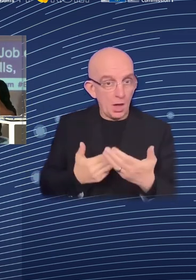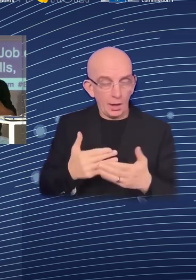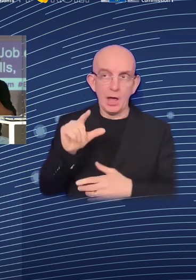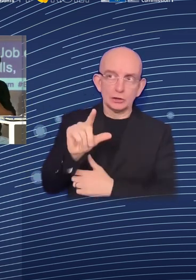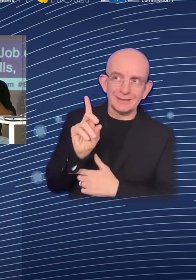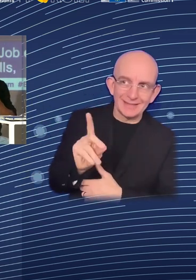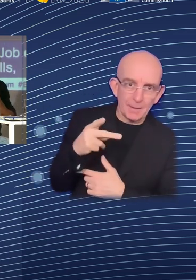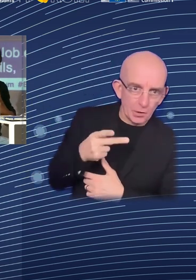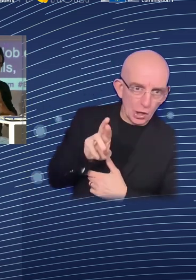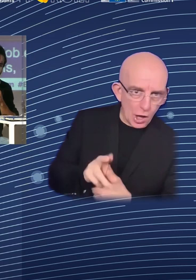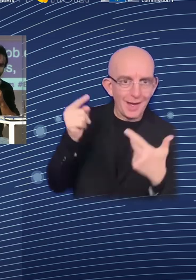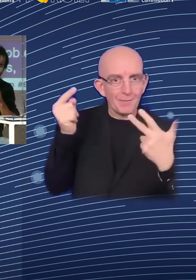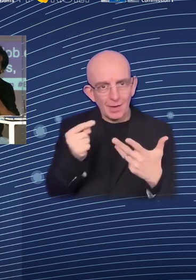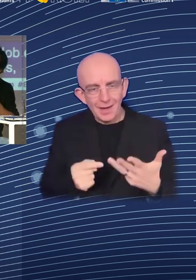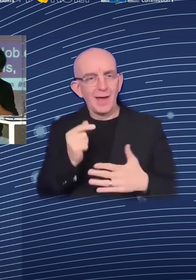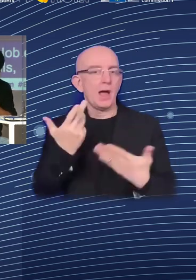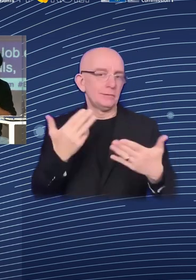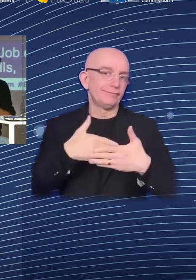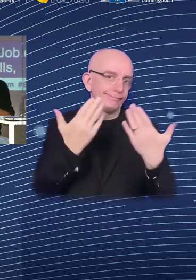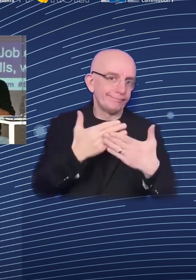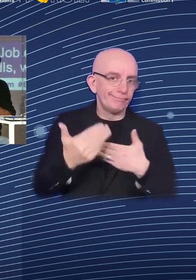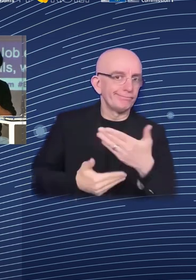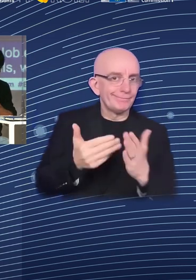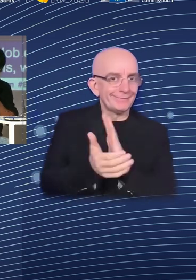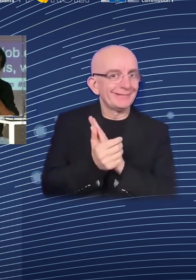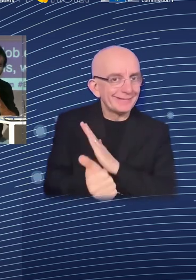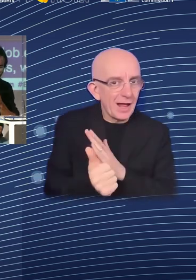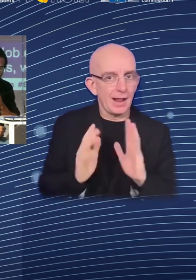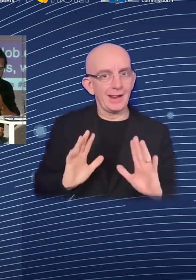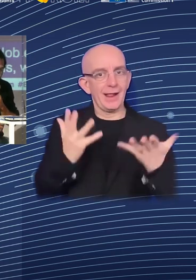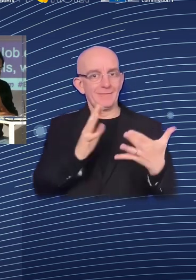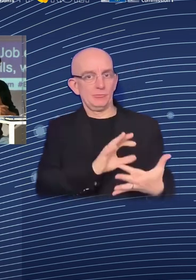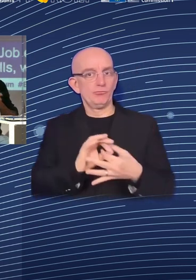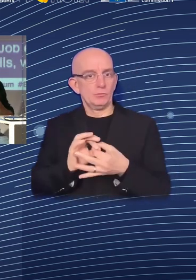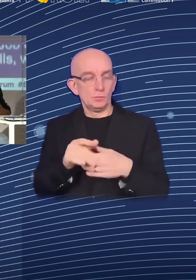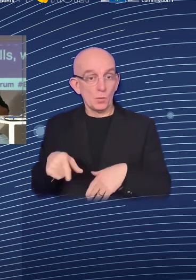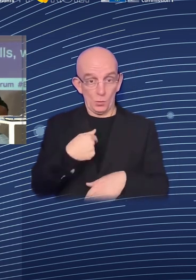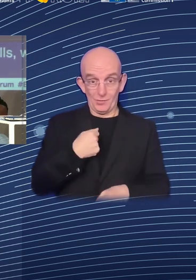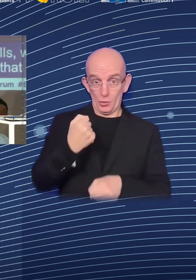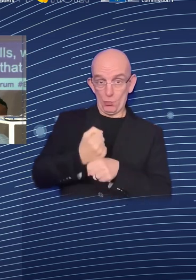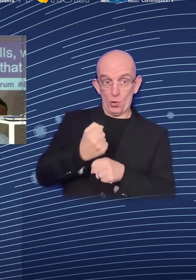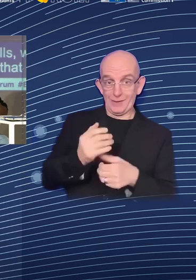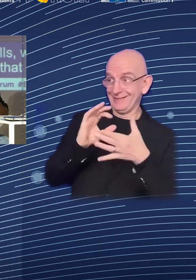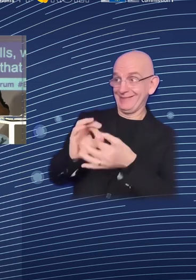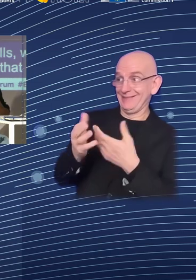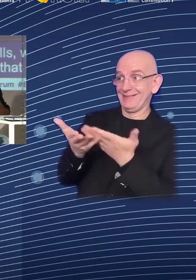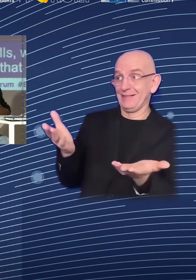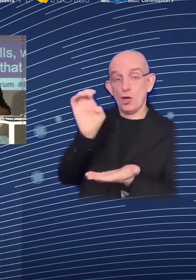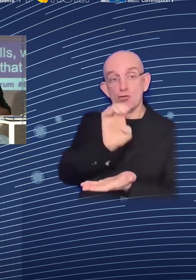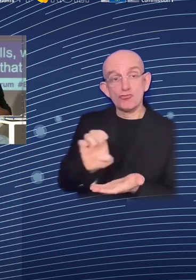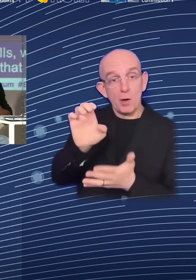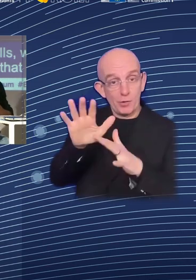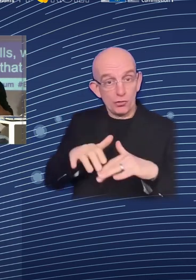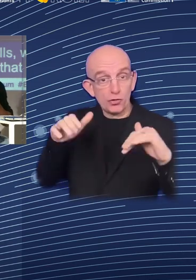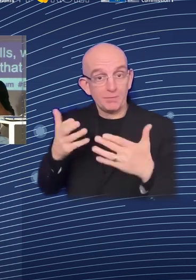instance, but it's not that easy to know and to be aware of the rules you have to respect. For instance, that's